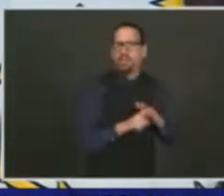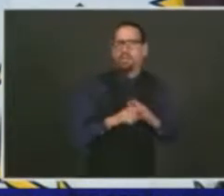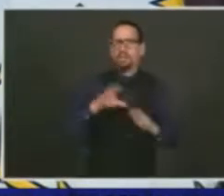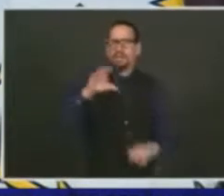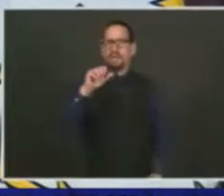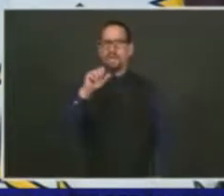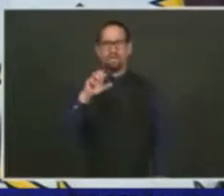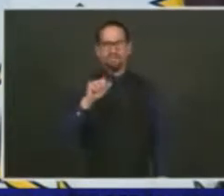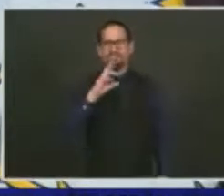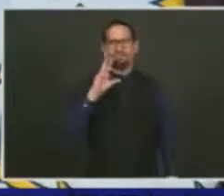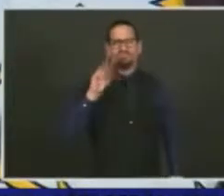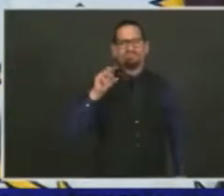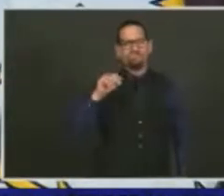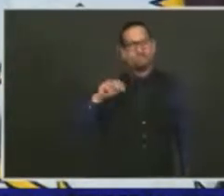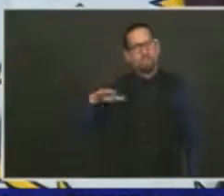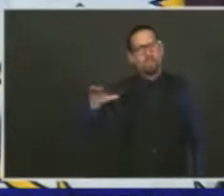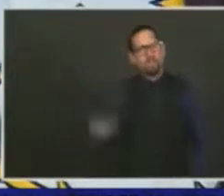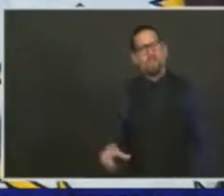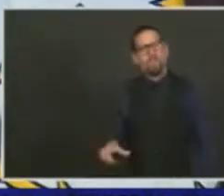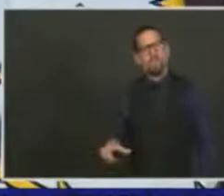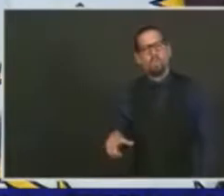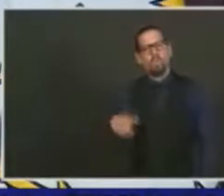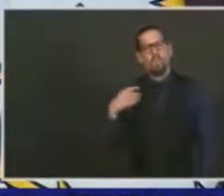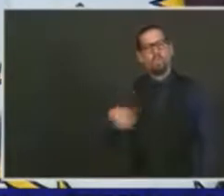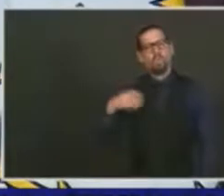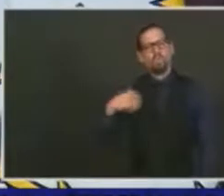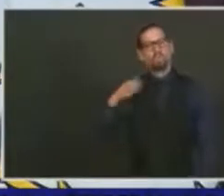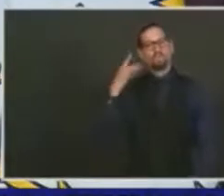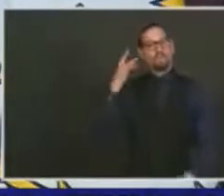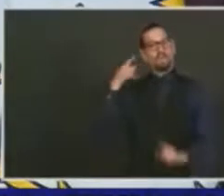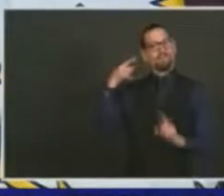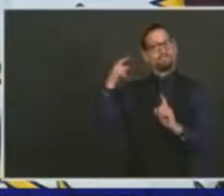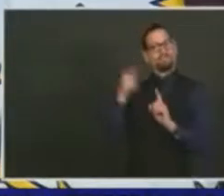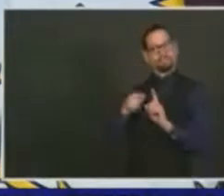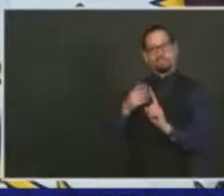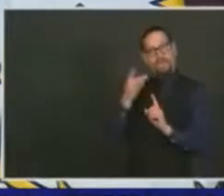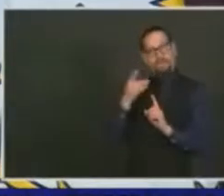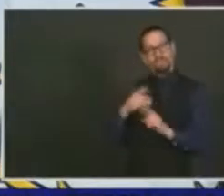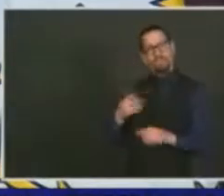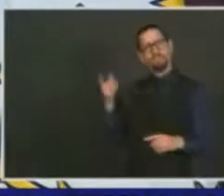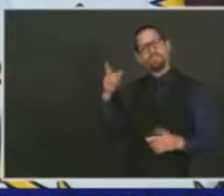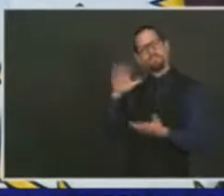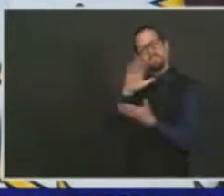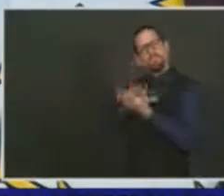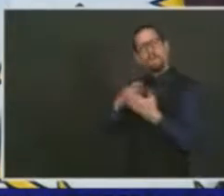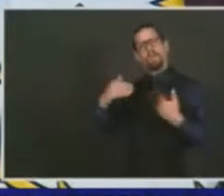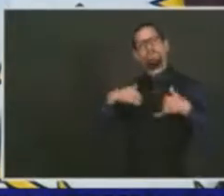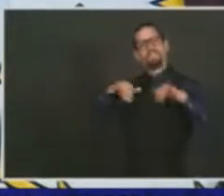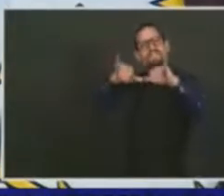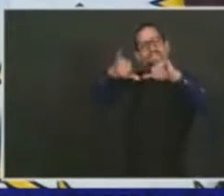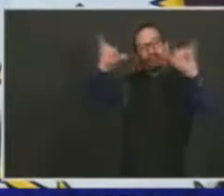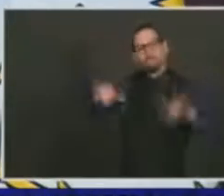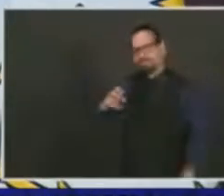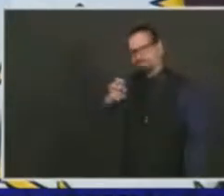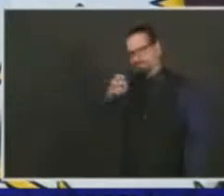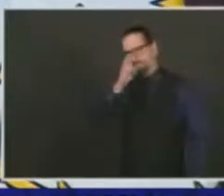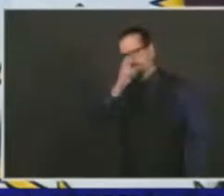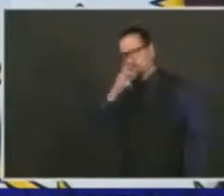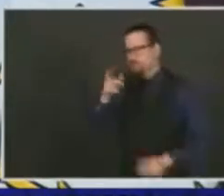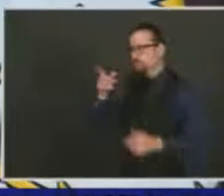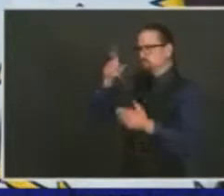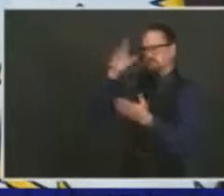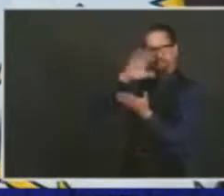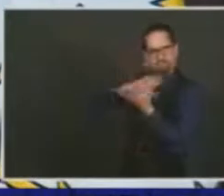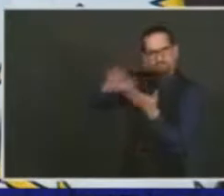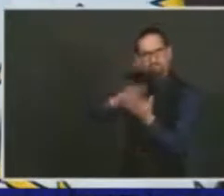we are doing, requiring masks in schools, developing schedules, keeping kids in pods, stable groups,